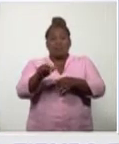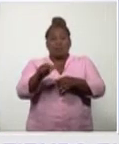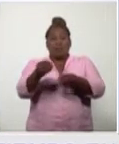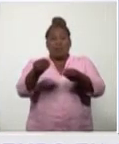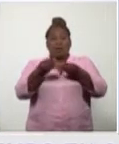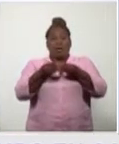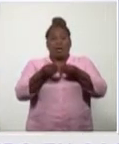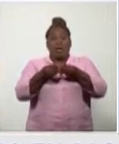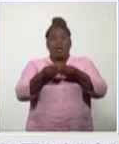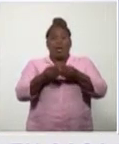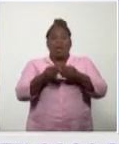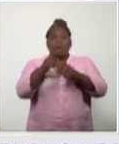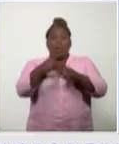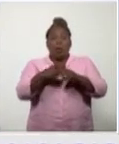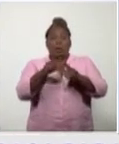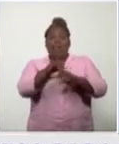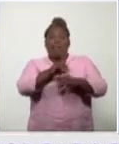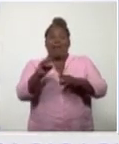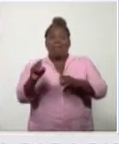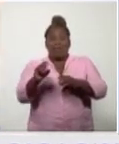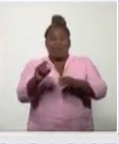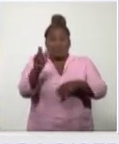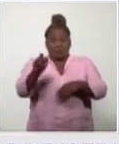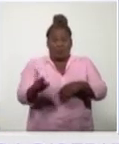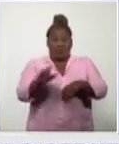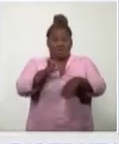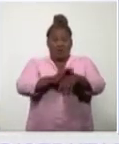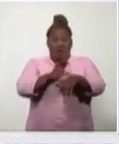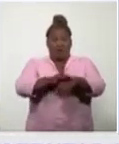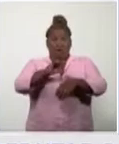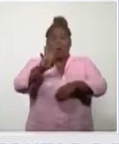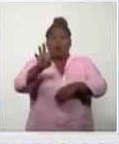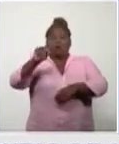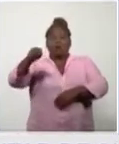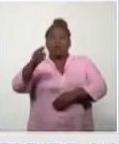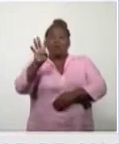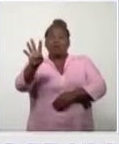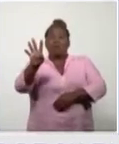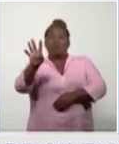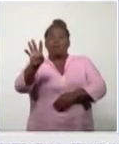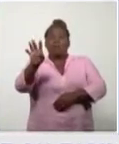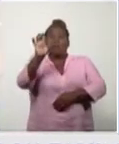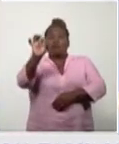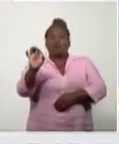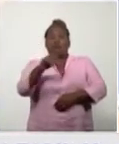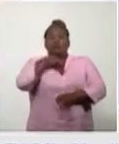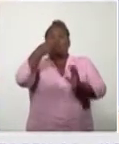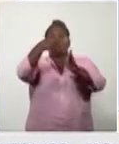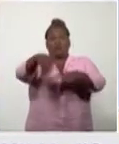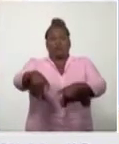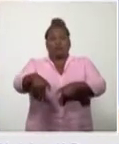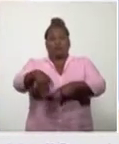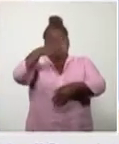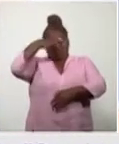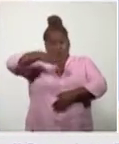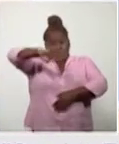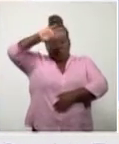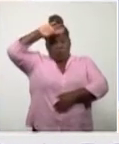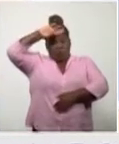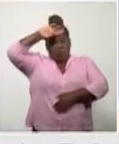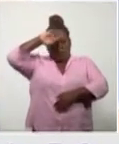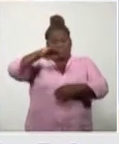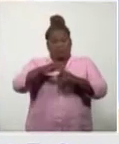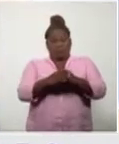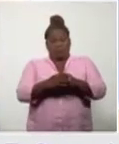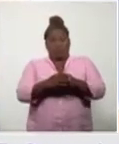which gives us a lethality rate of 4.09%. And Cuba